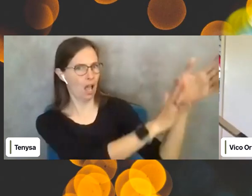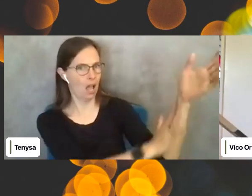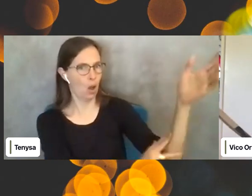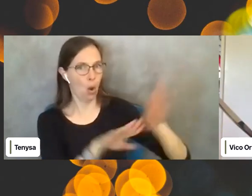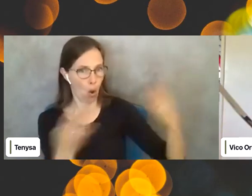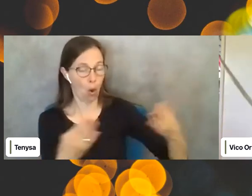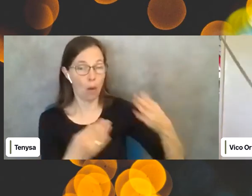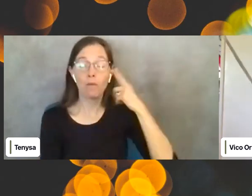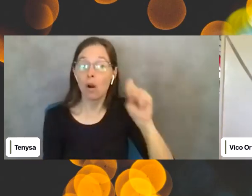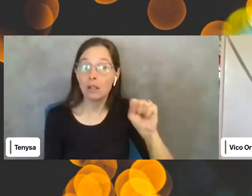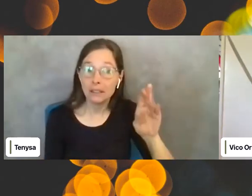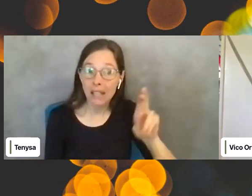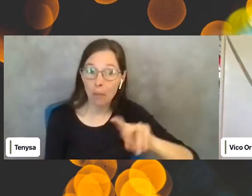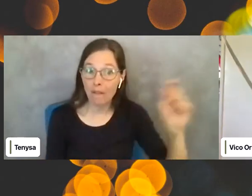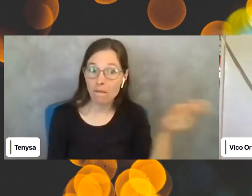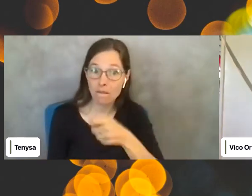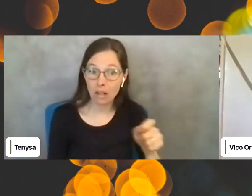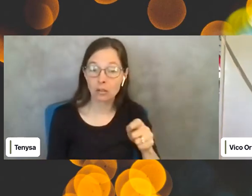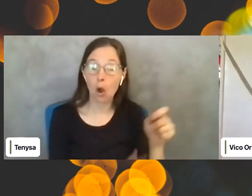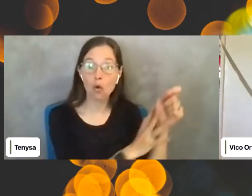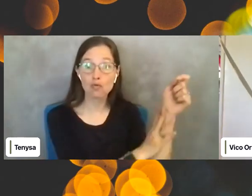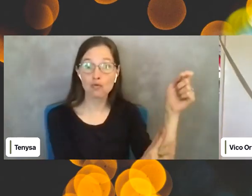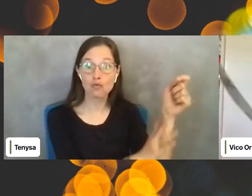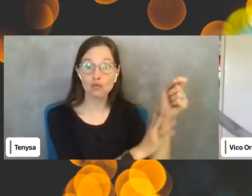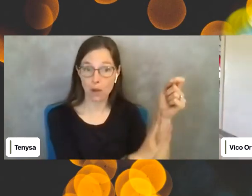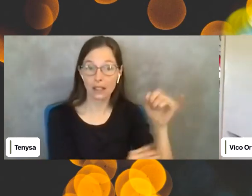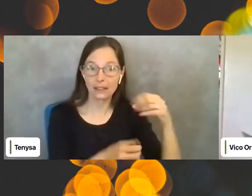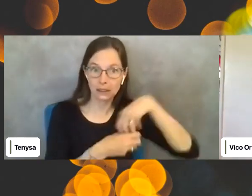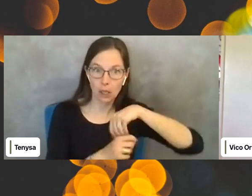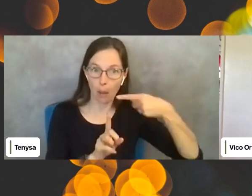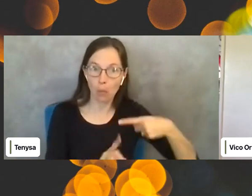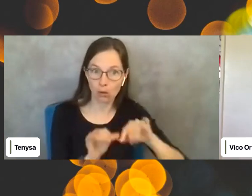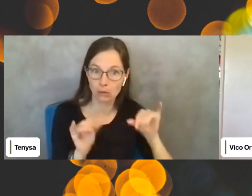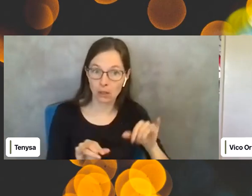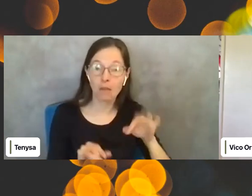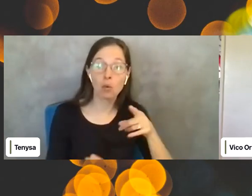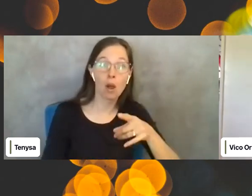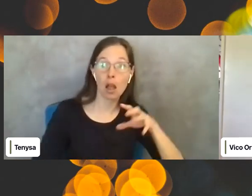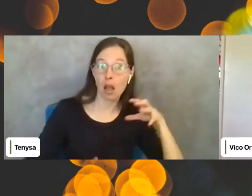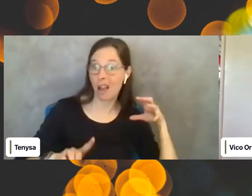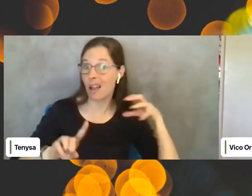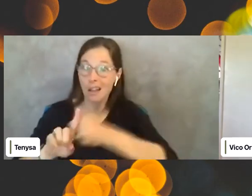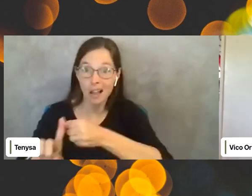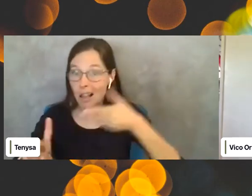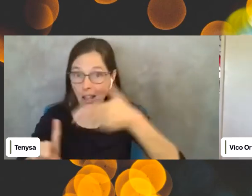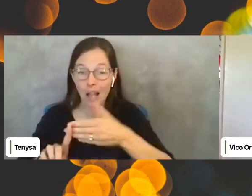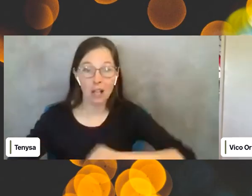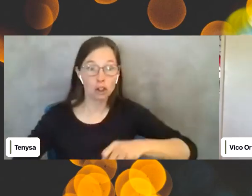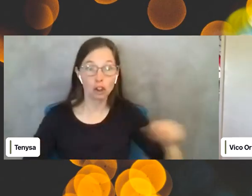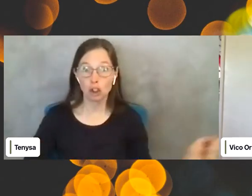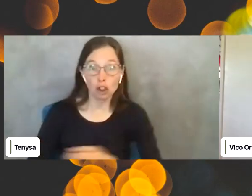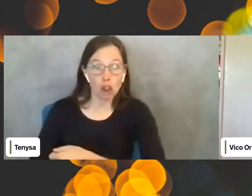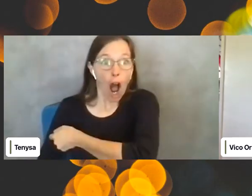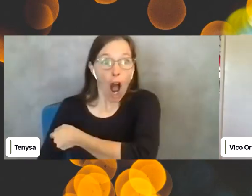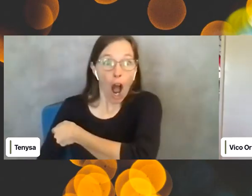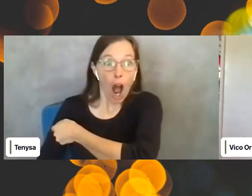in saber fencing, your wrist is included in the point system. So if you're attacking somebody and you do this, you